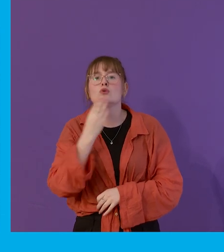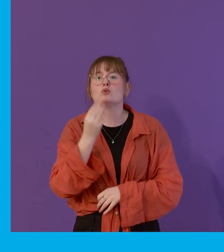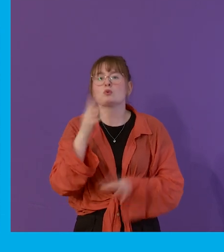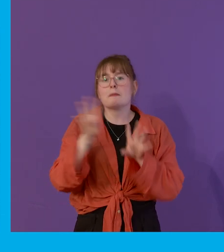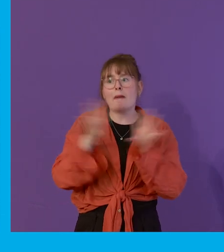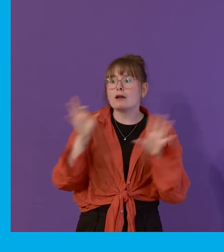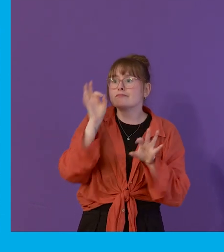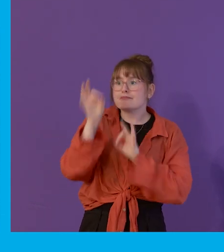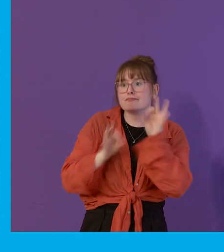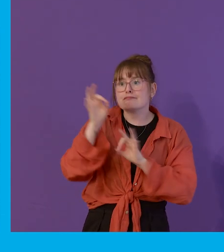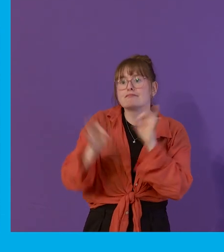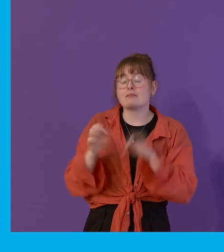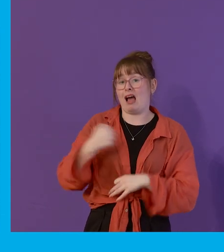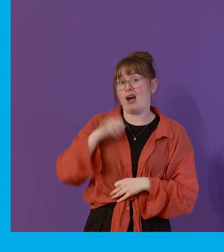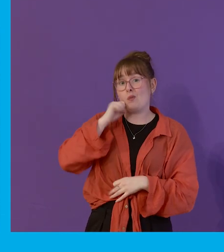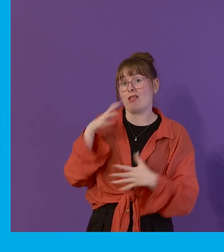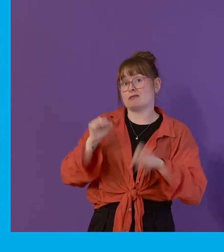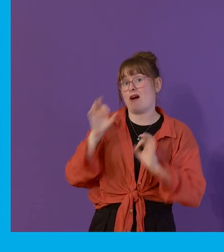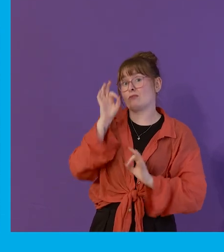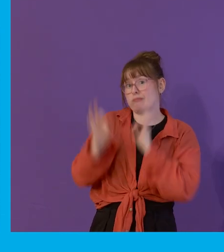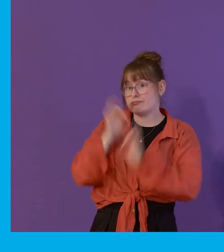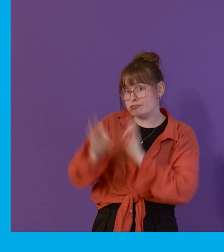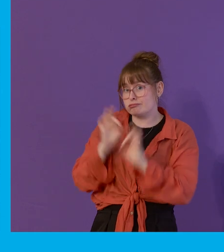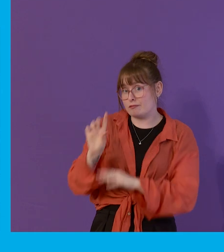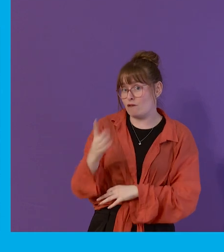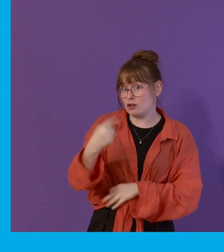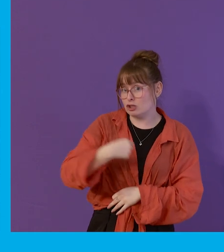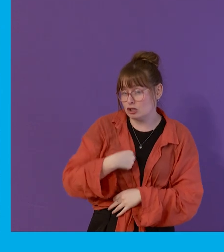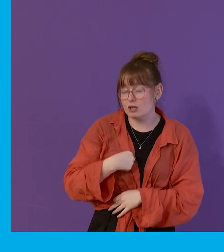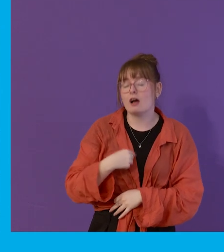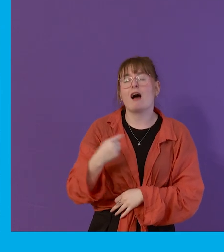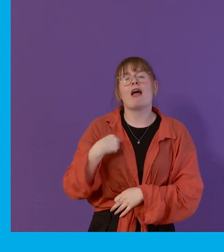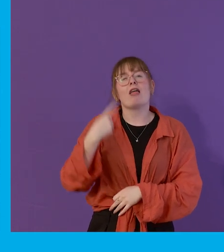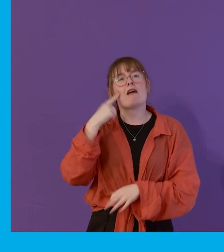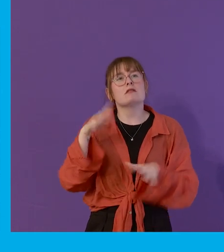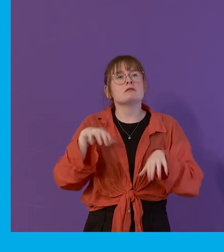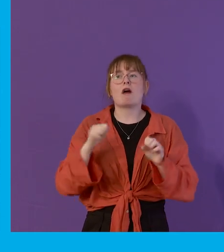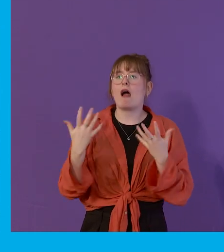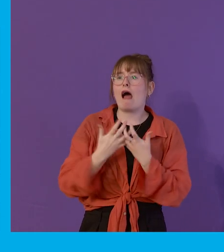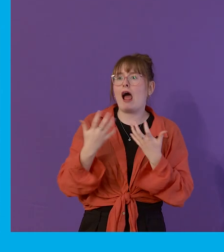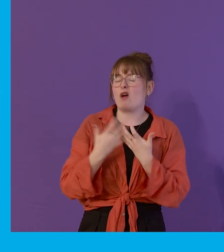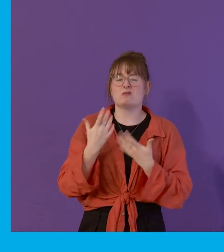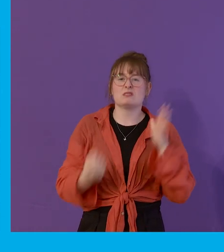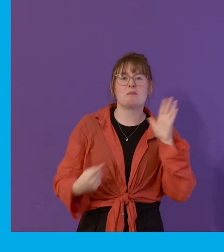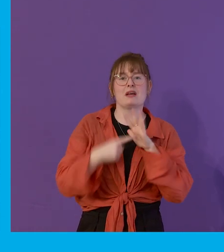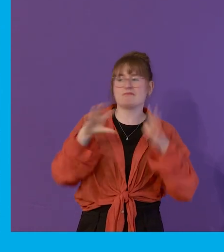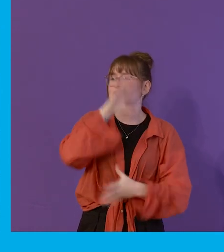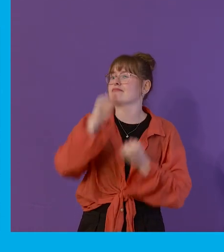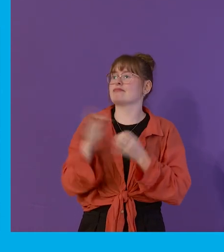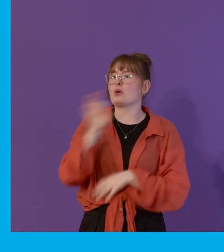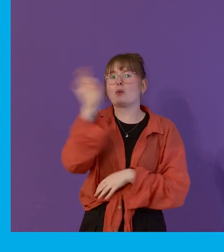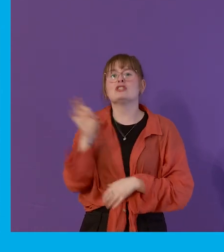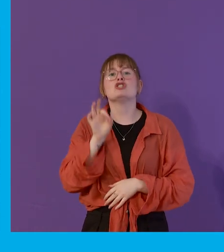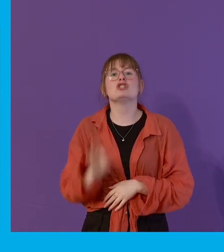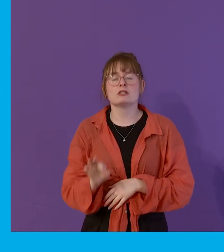panel. However, I'm going to start with a number of questions. And I think I'll start with the kind of overarching question